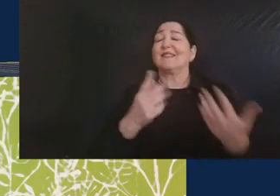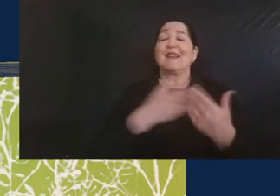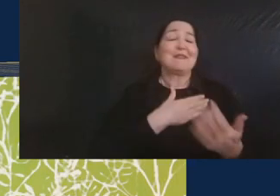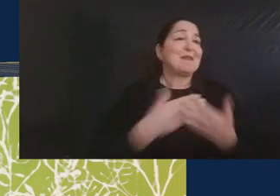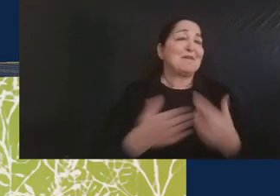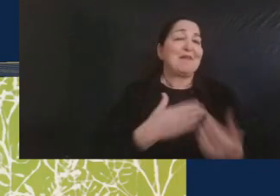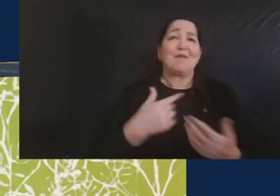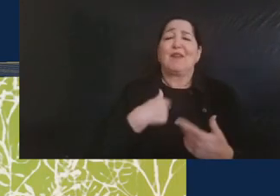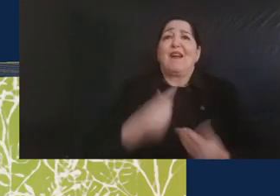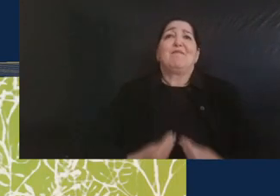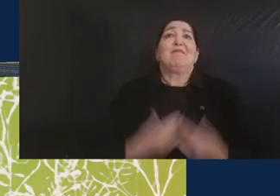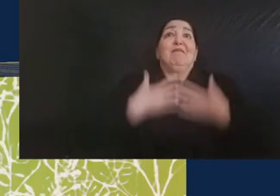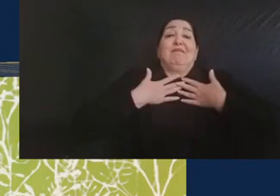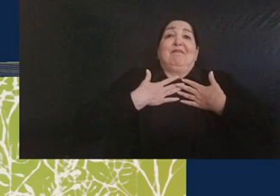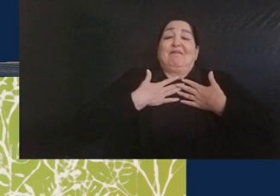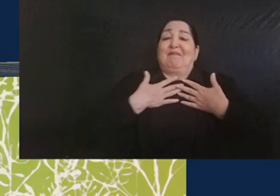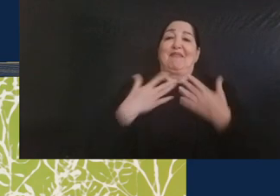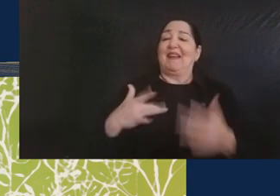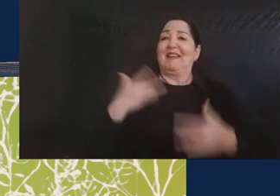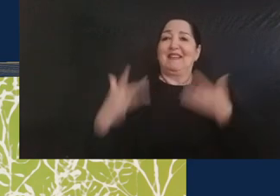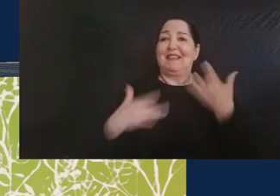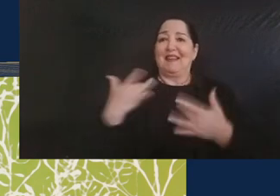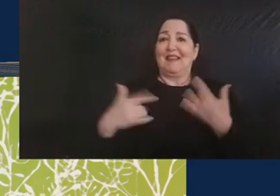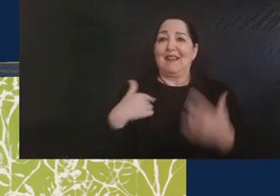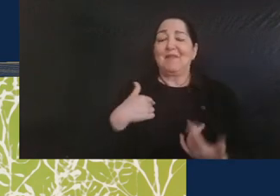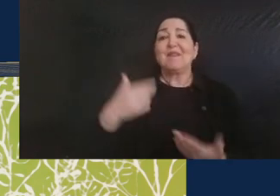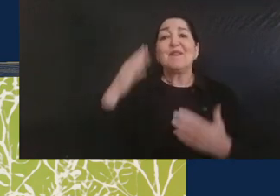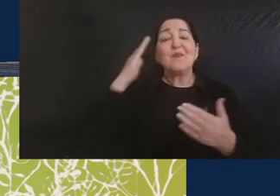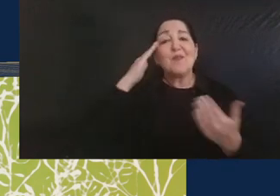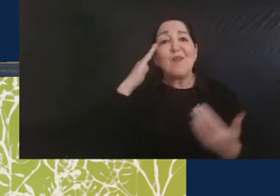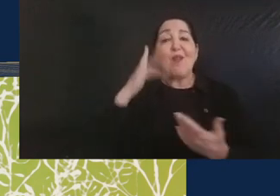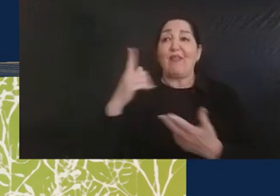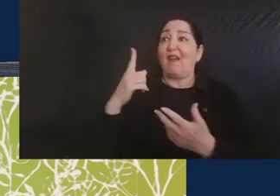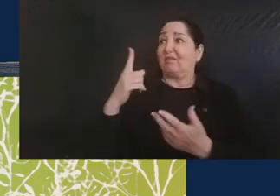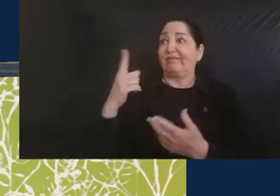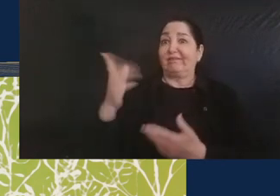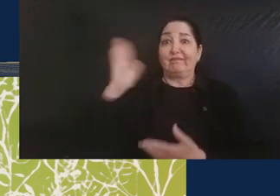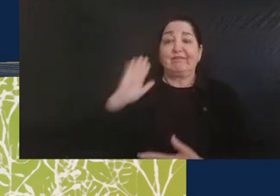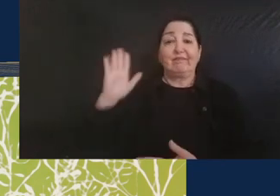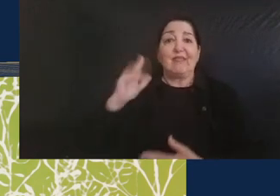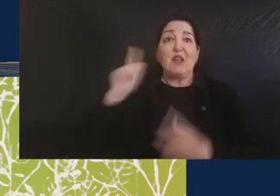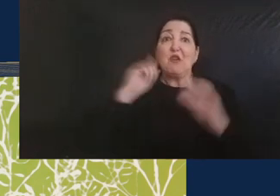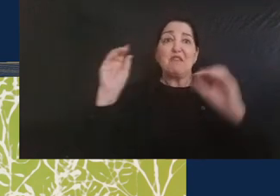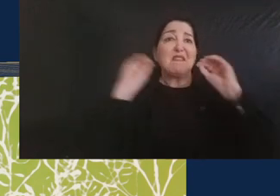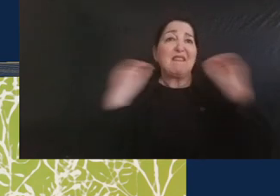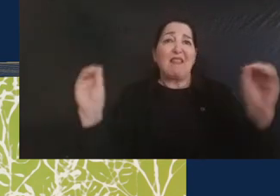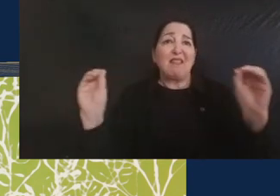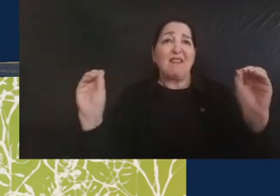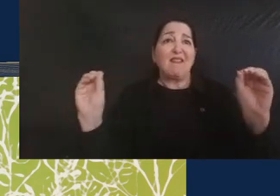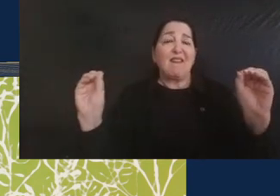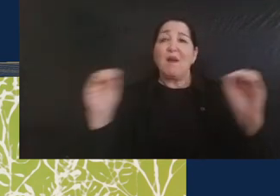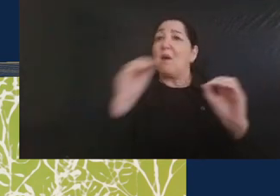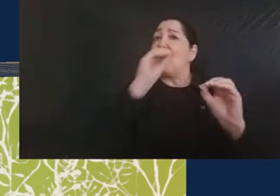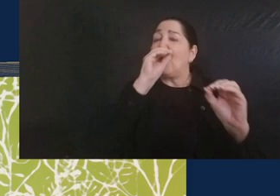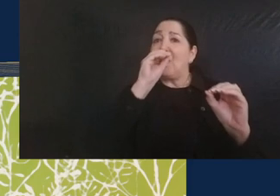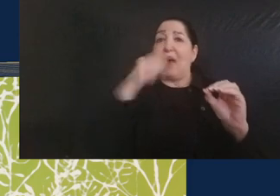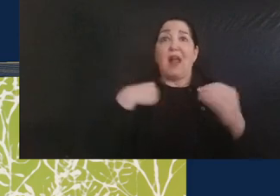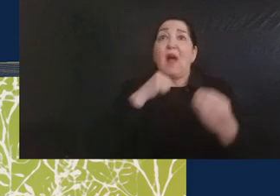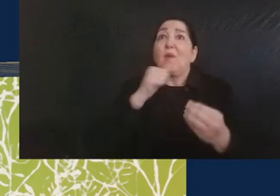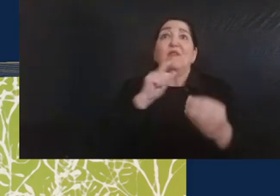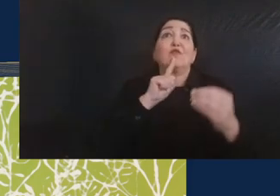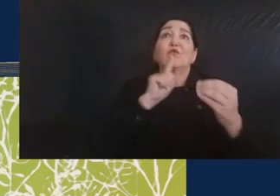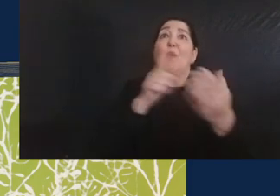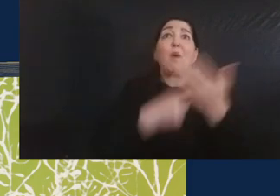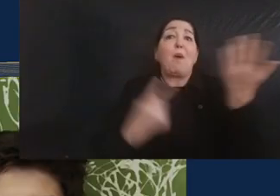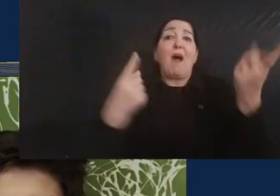source of joy for me just to know that there was a point in time where he didn't hear anything at all and I wasn't sure what was going to